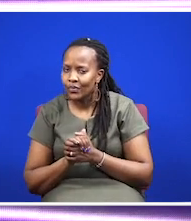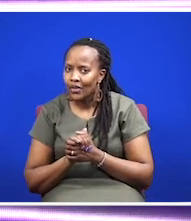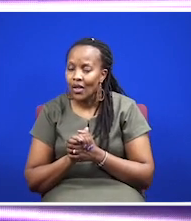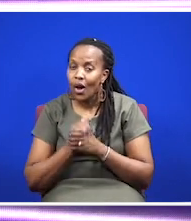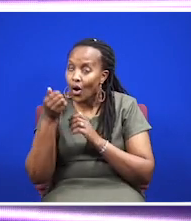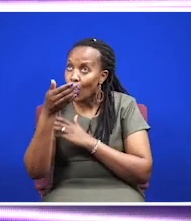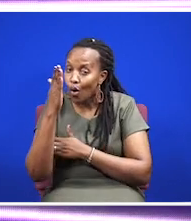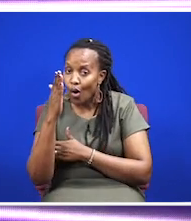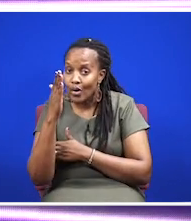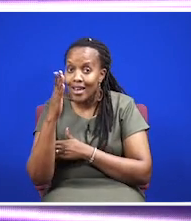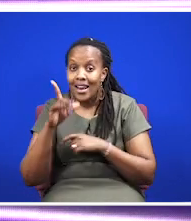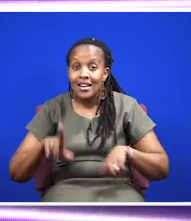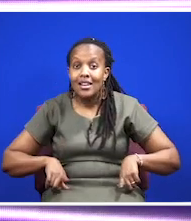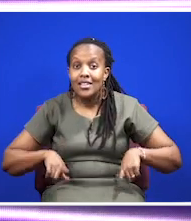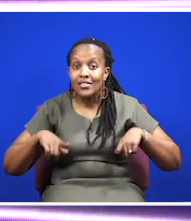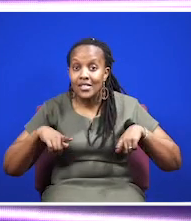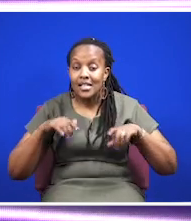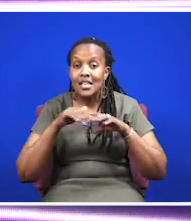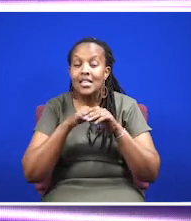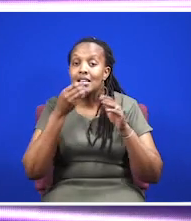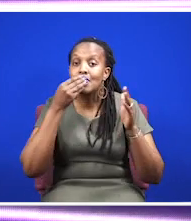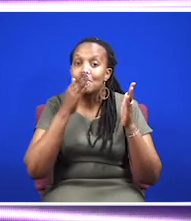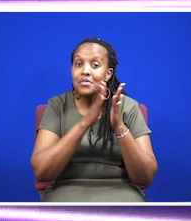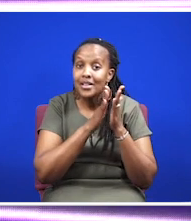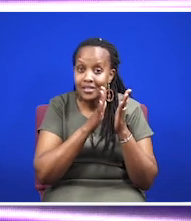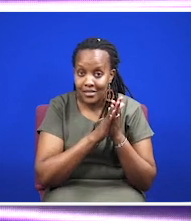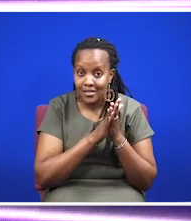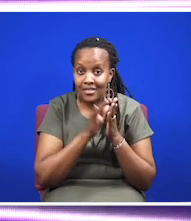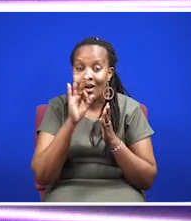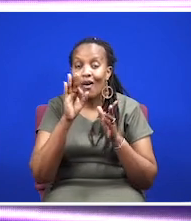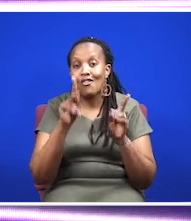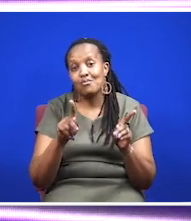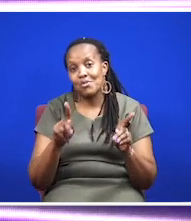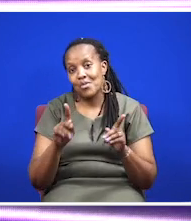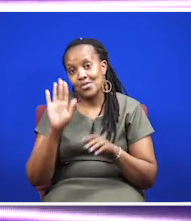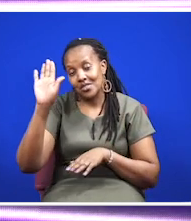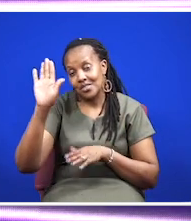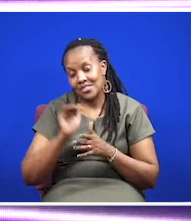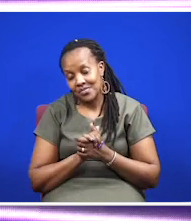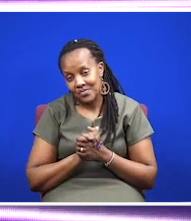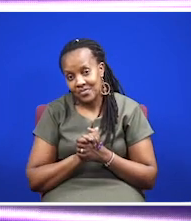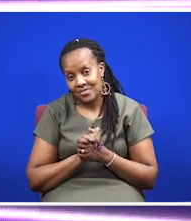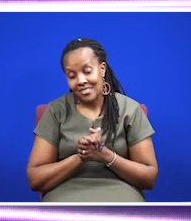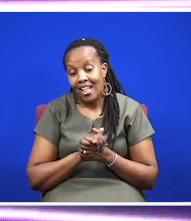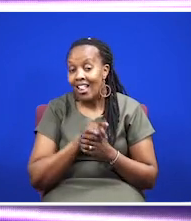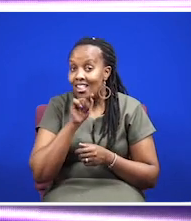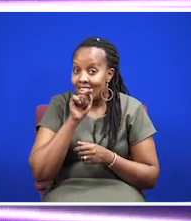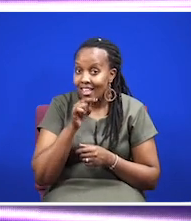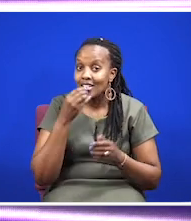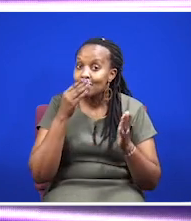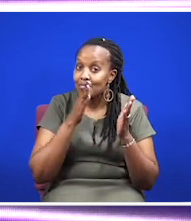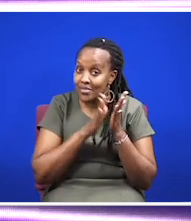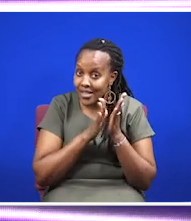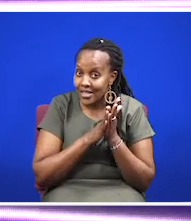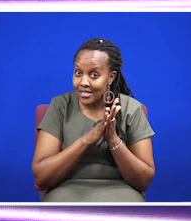dwells in the praises or in the midst of the praises of his people. And that praise could also be taken as